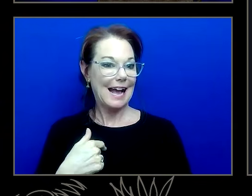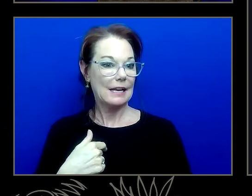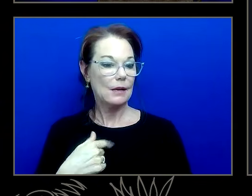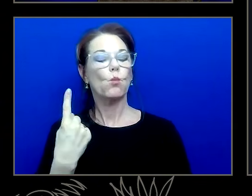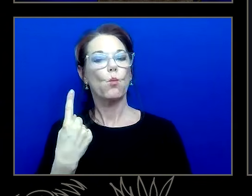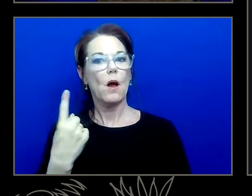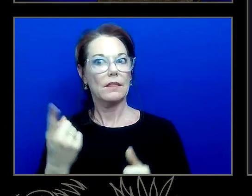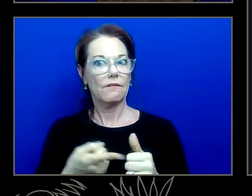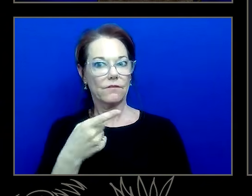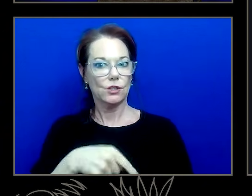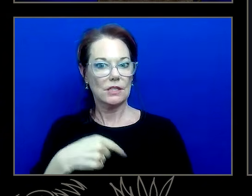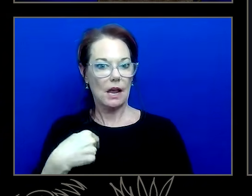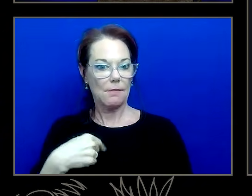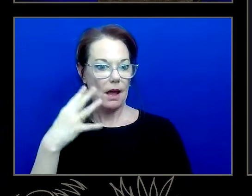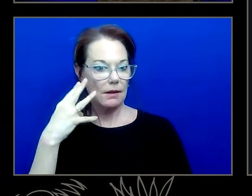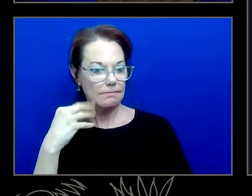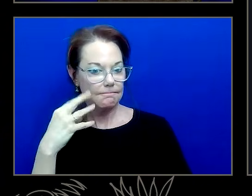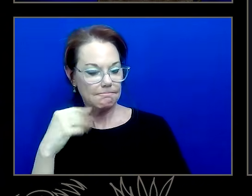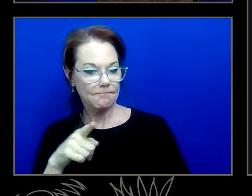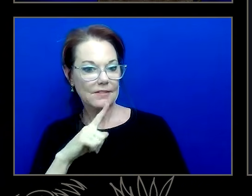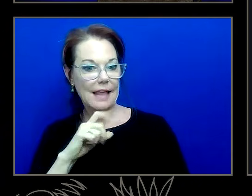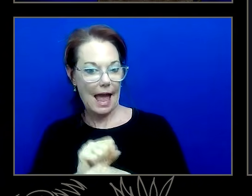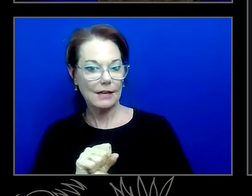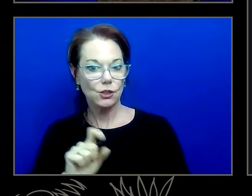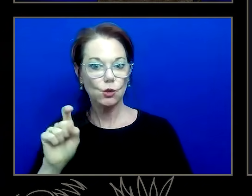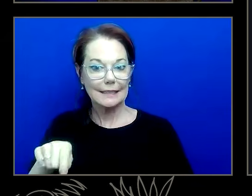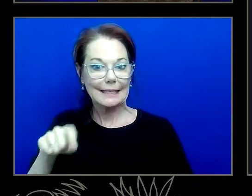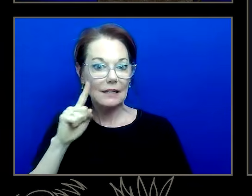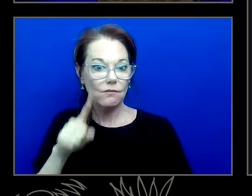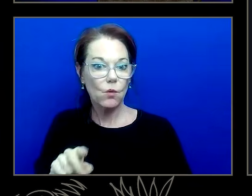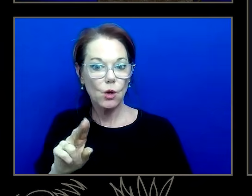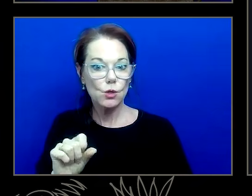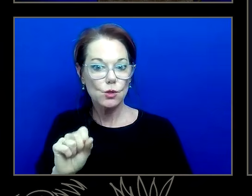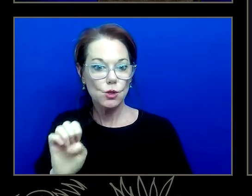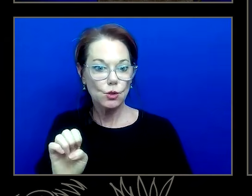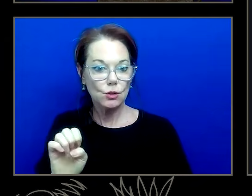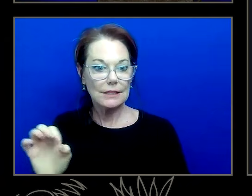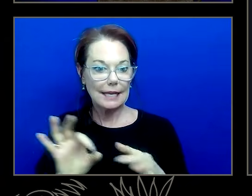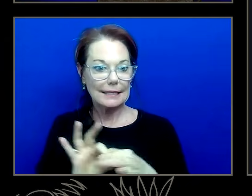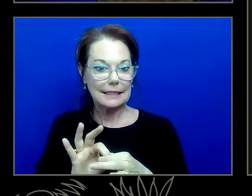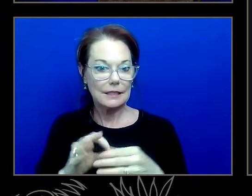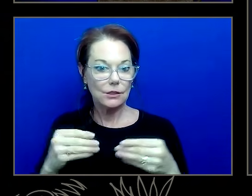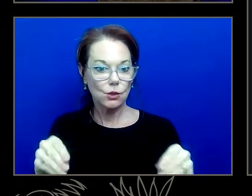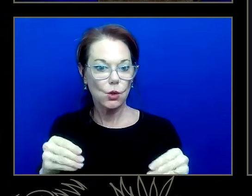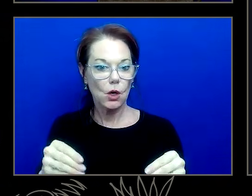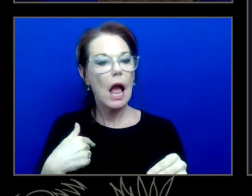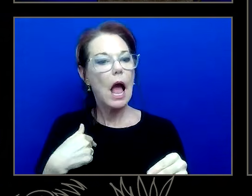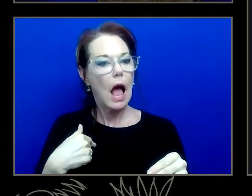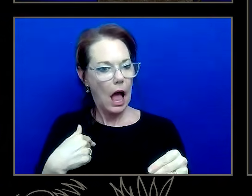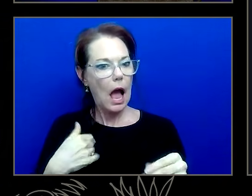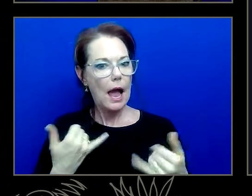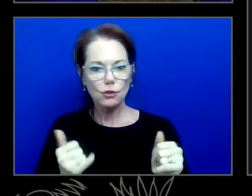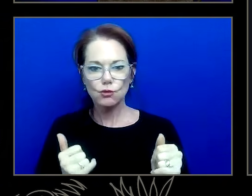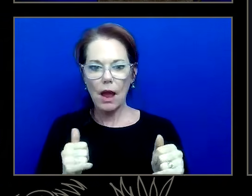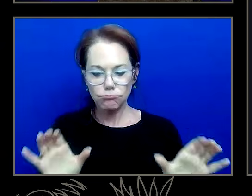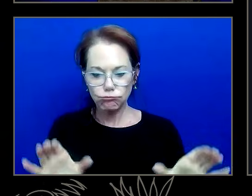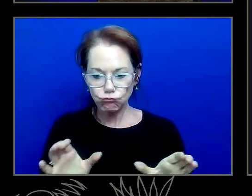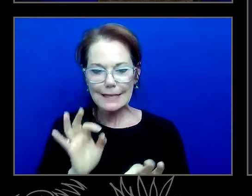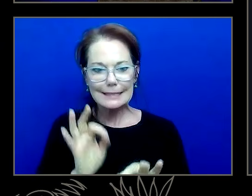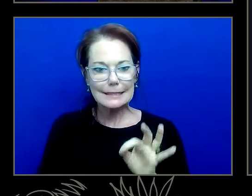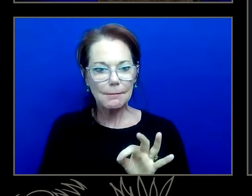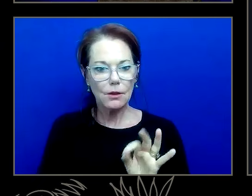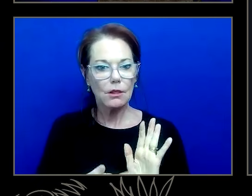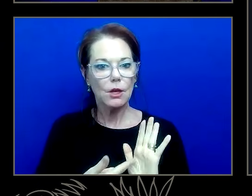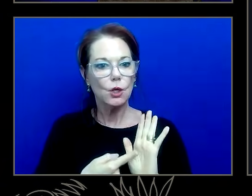one of the first times where I ran into an actual need for useSyncExternalStore was when I was trying to do the simplest thing, which is show a